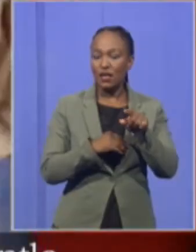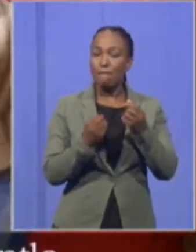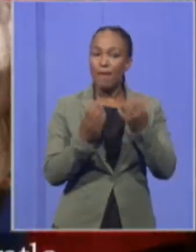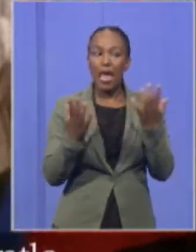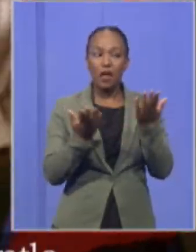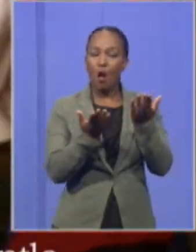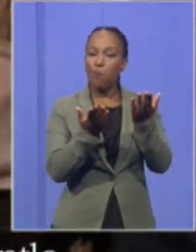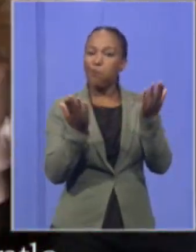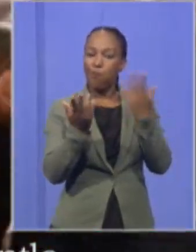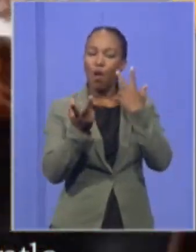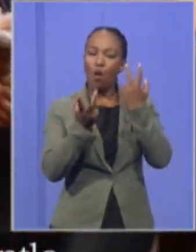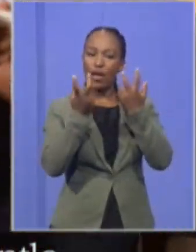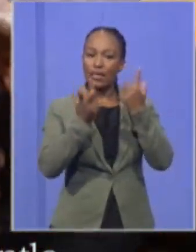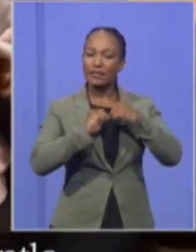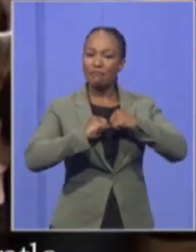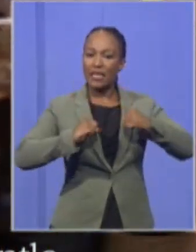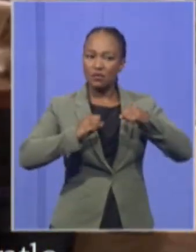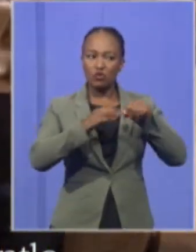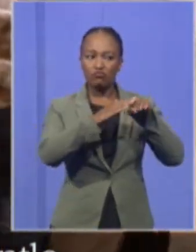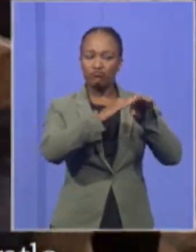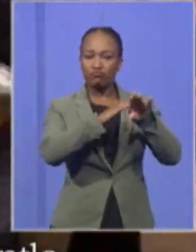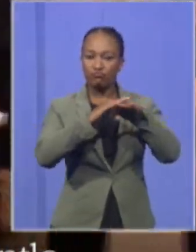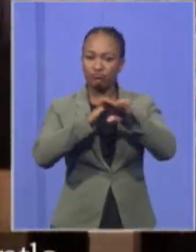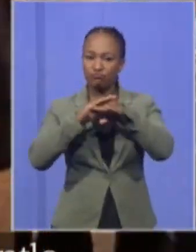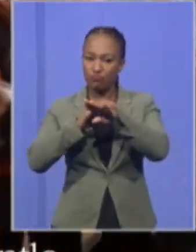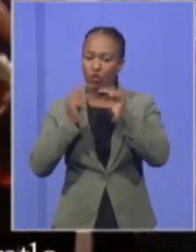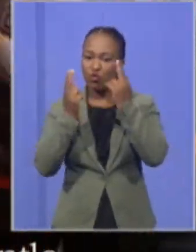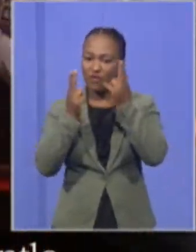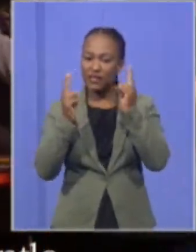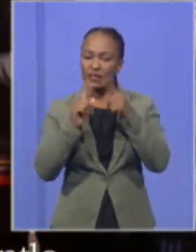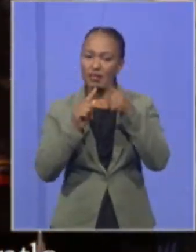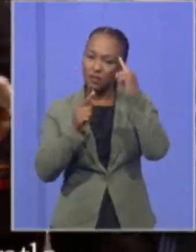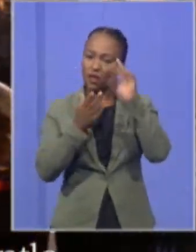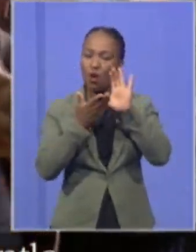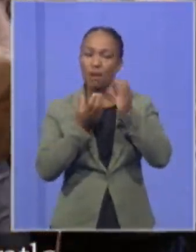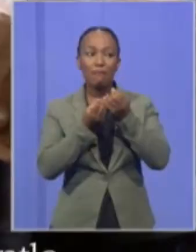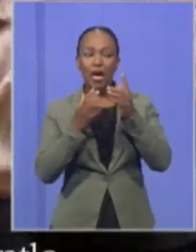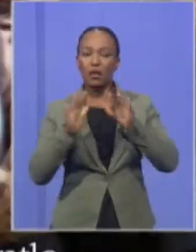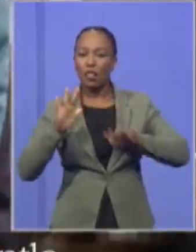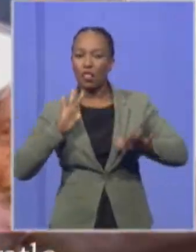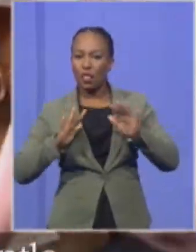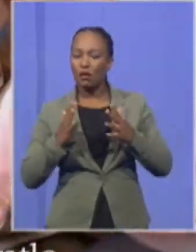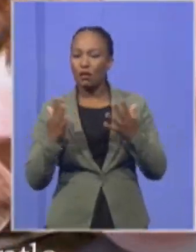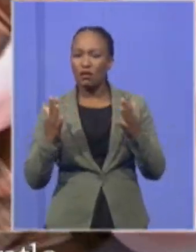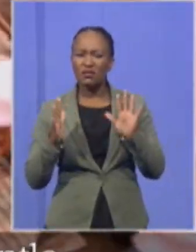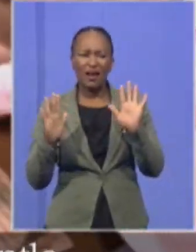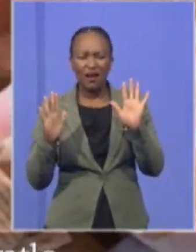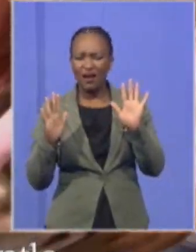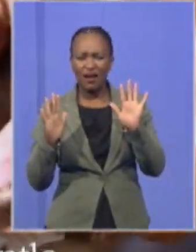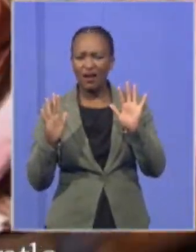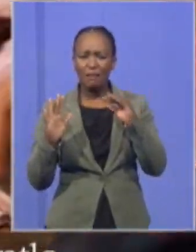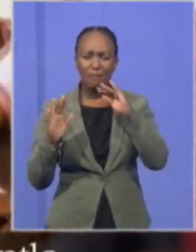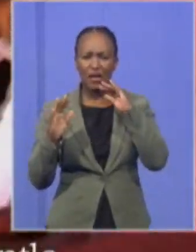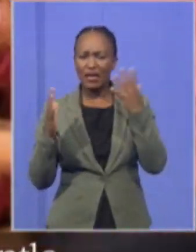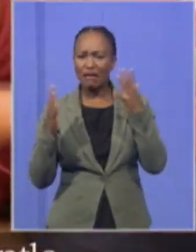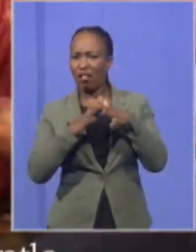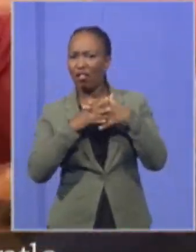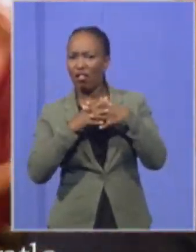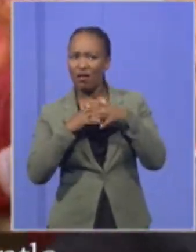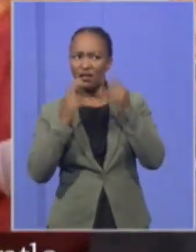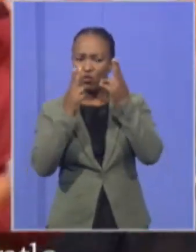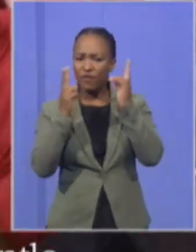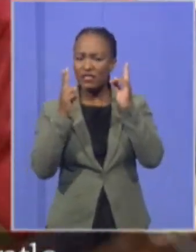seo se tlogela bontsi ba gaeletswe. Go le jalo lefapha la re ga gona bothata jwa go tlala phetelela ga baithuti kwa